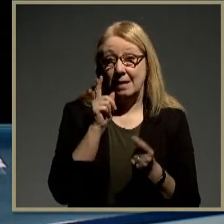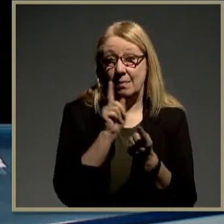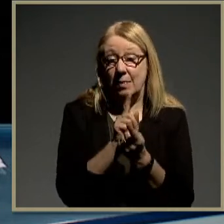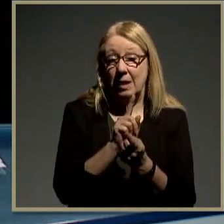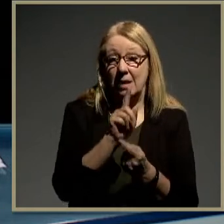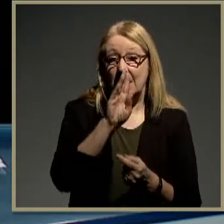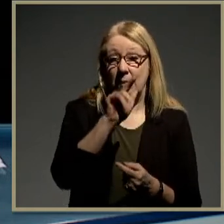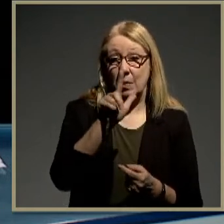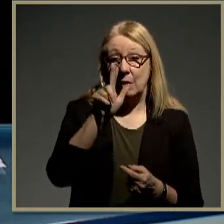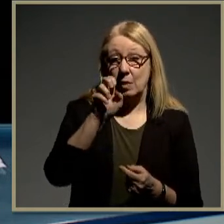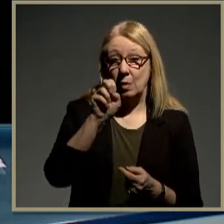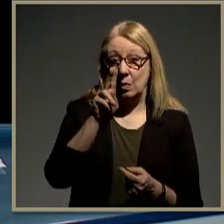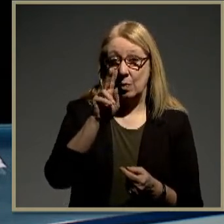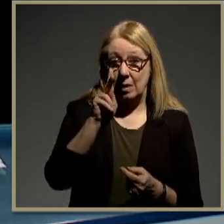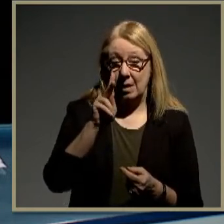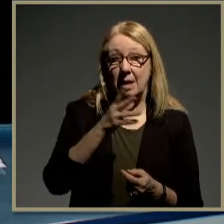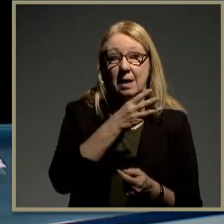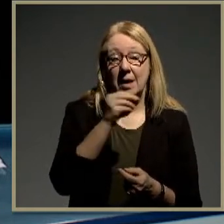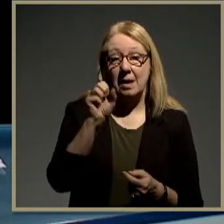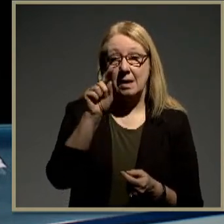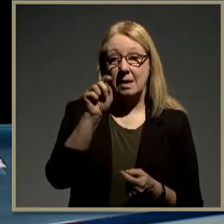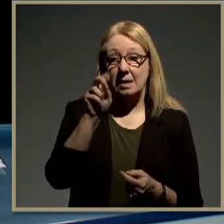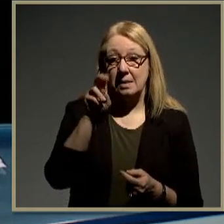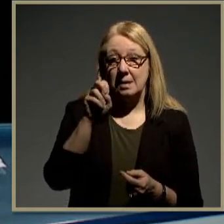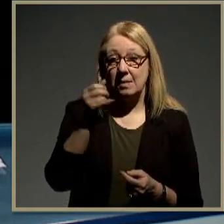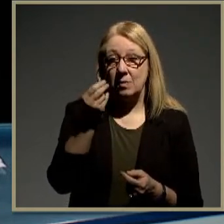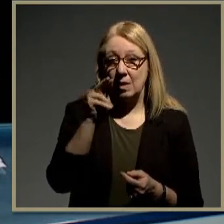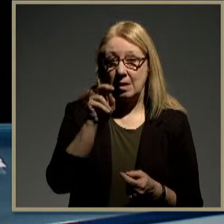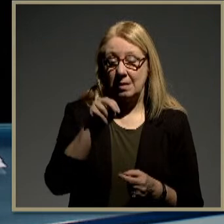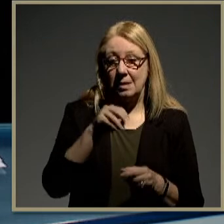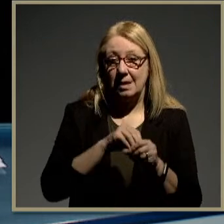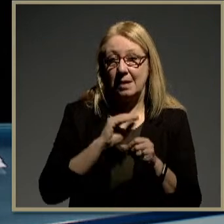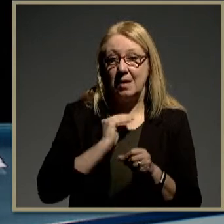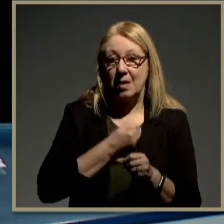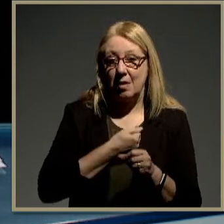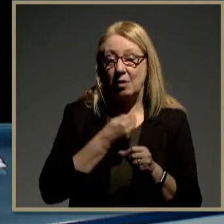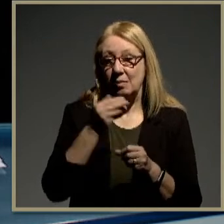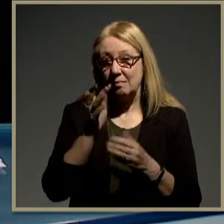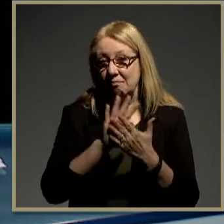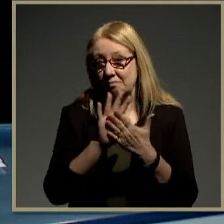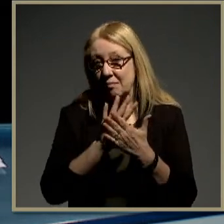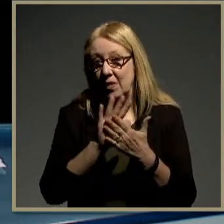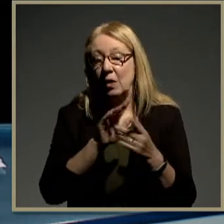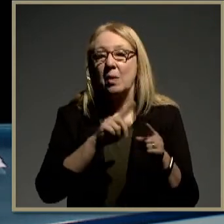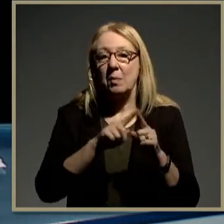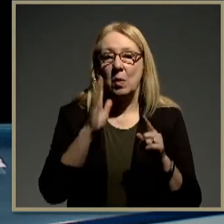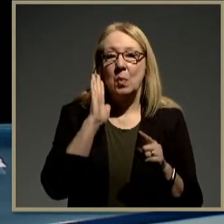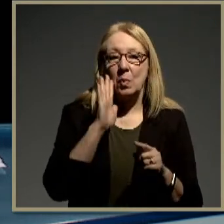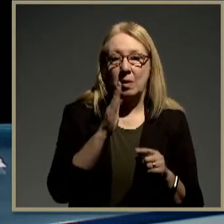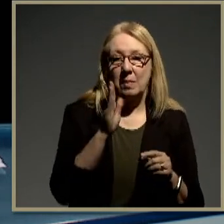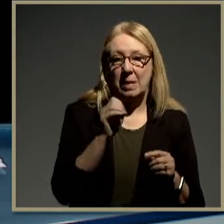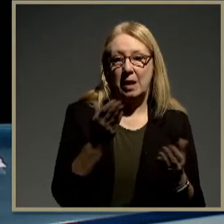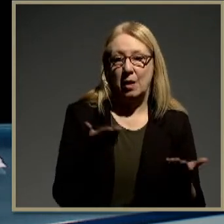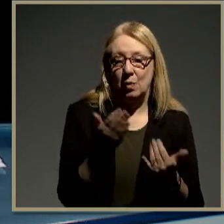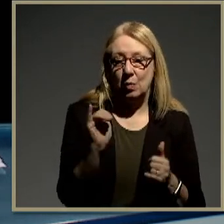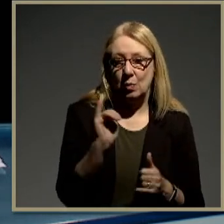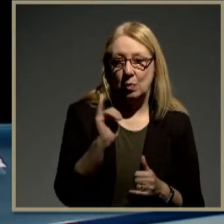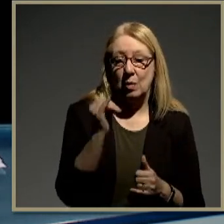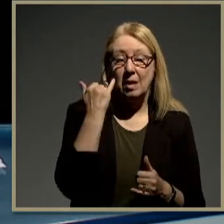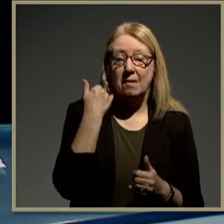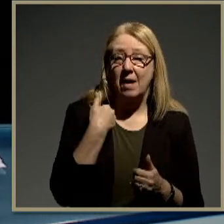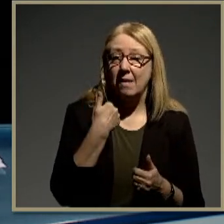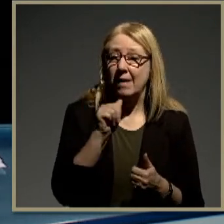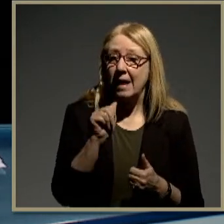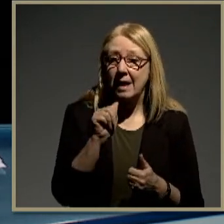Lewick and Steve Johnson in the video. They are both here with us live tonight as well. And again, if you have a question, go ahead and post it